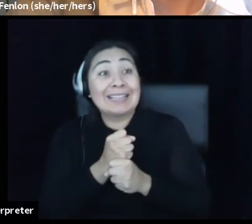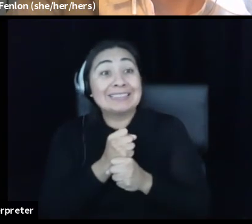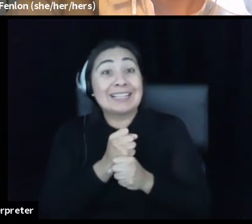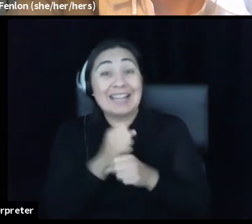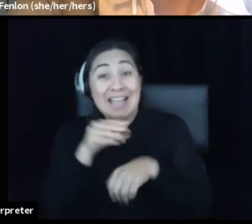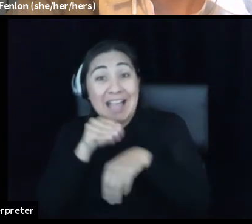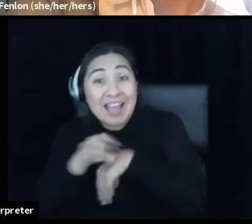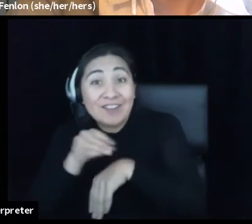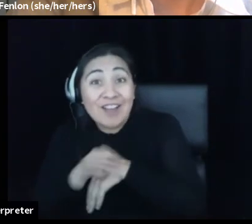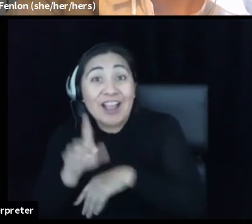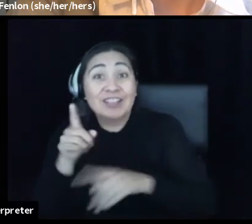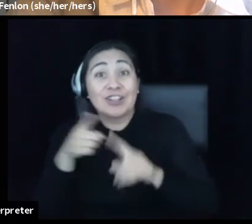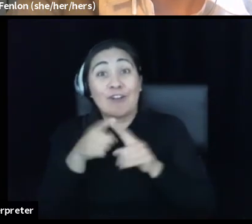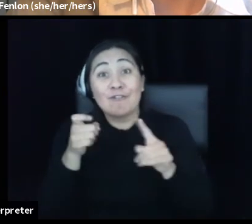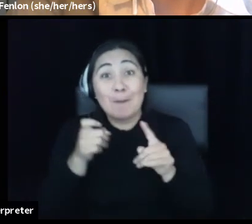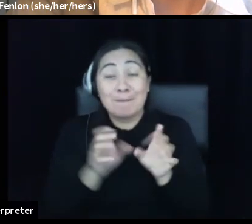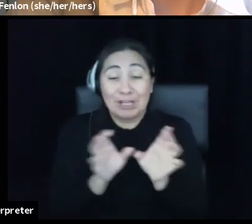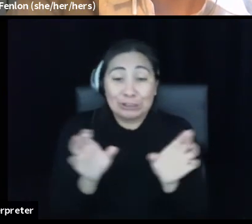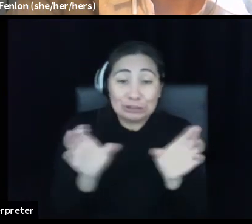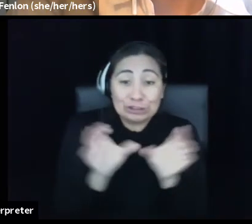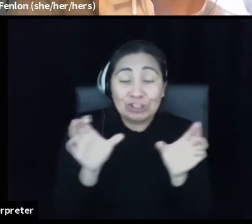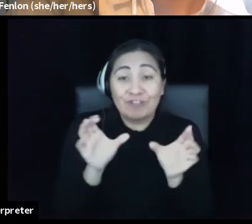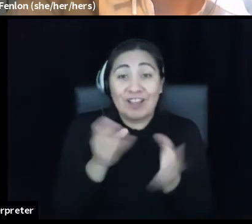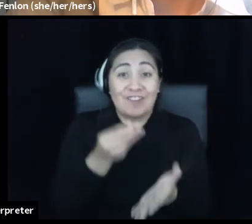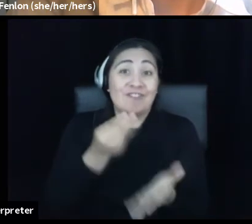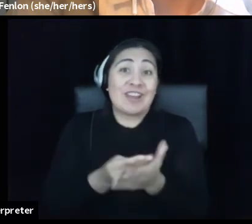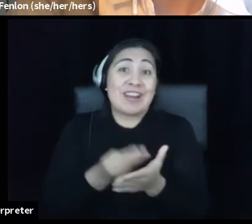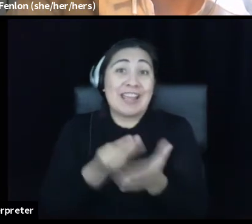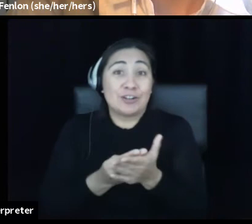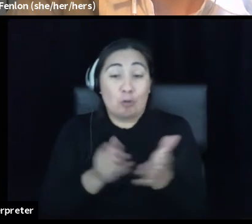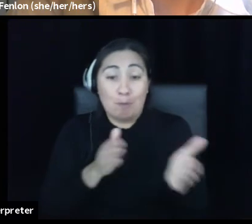a certified financial planner or CFP,